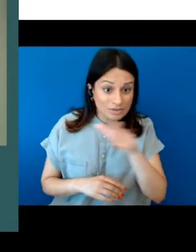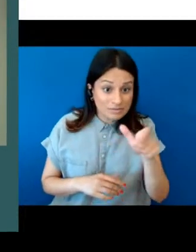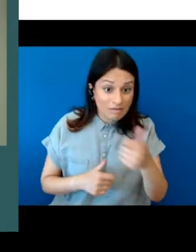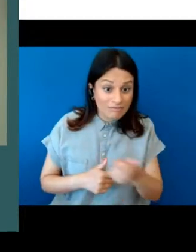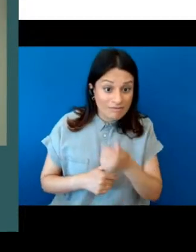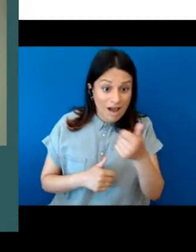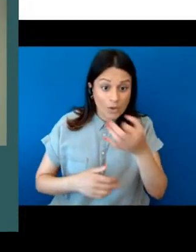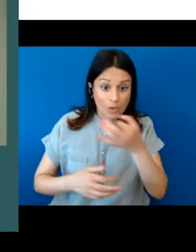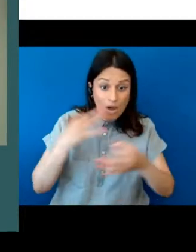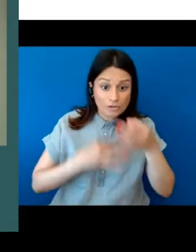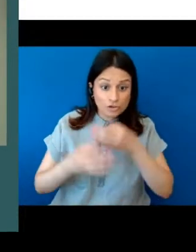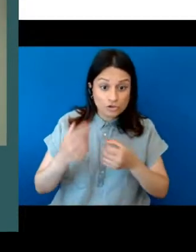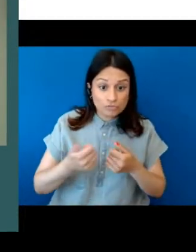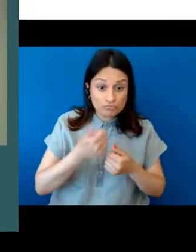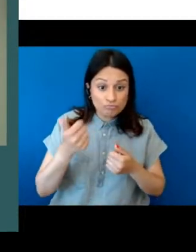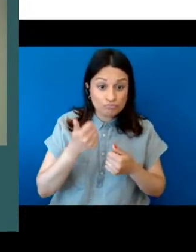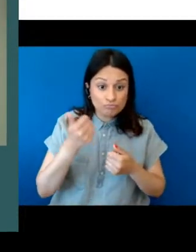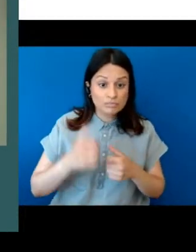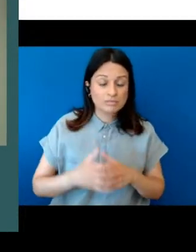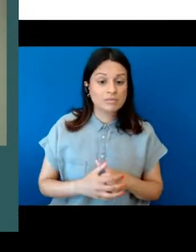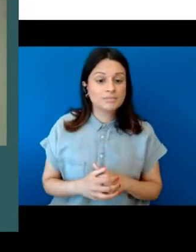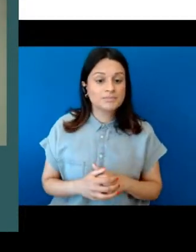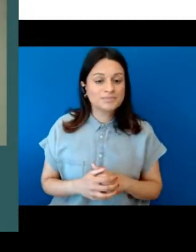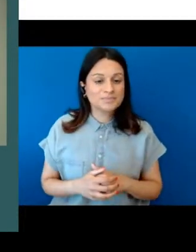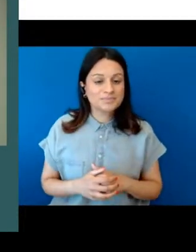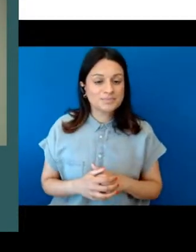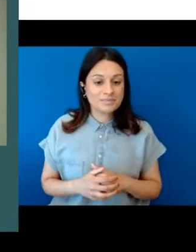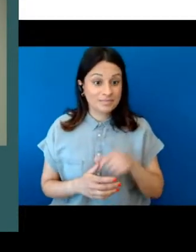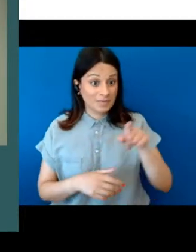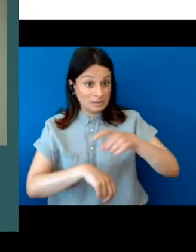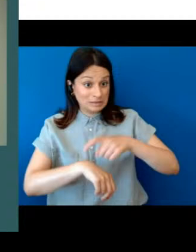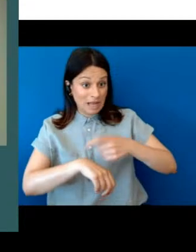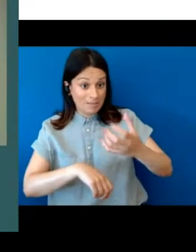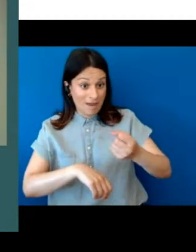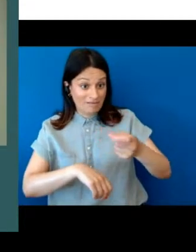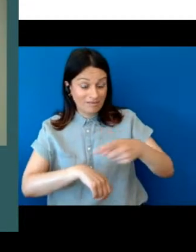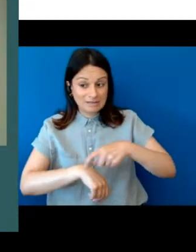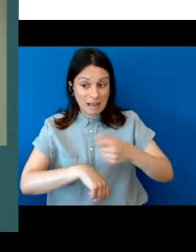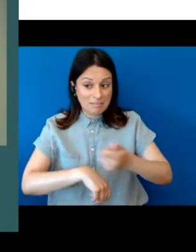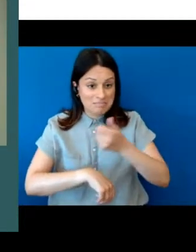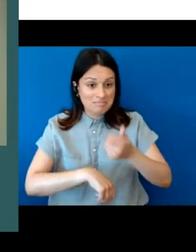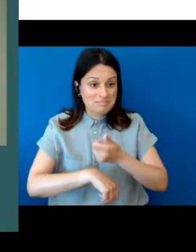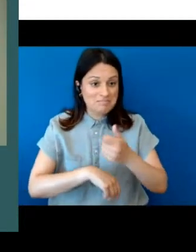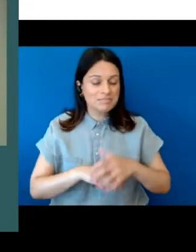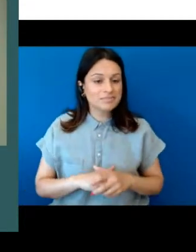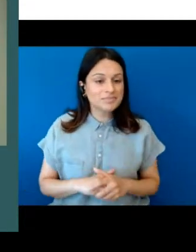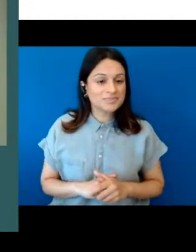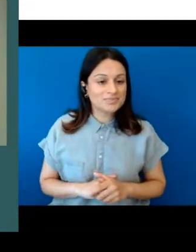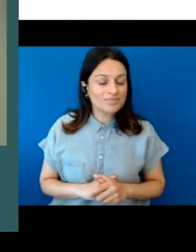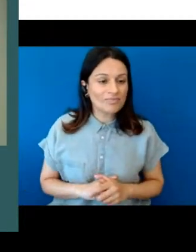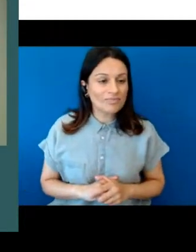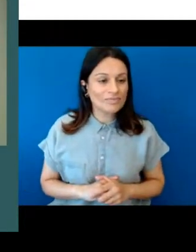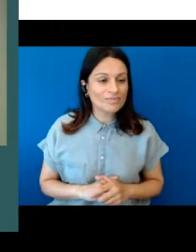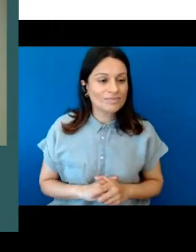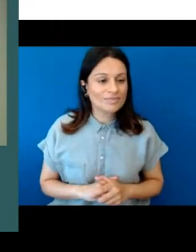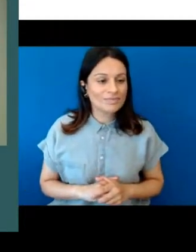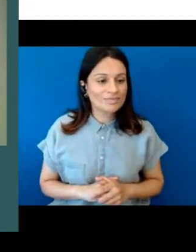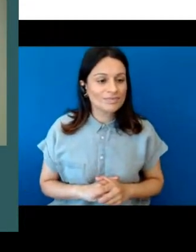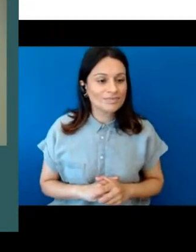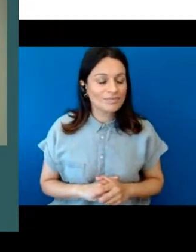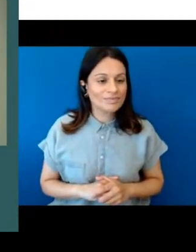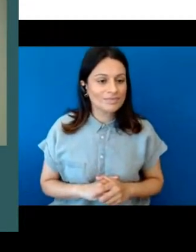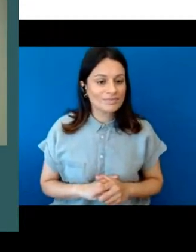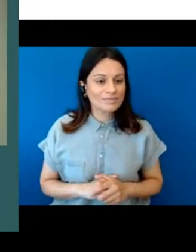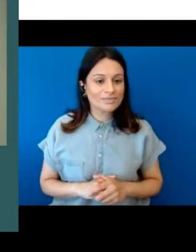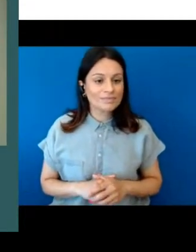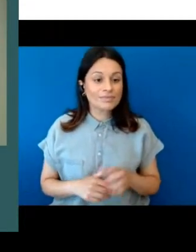sure. Are you okay for time? We're okay, thank you. Yeah. Can patients so if a